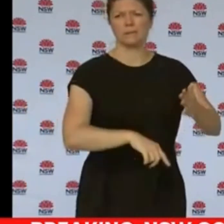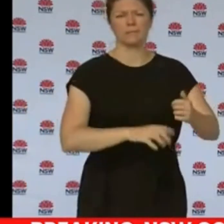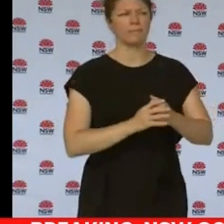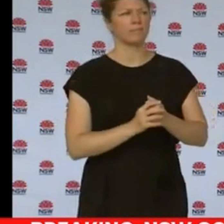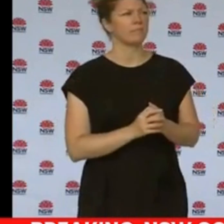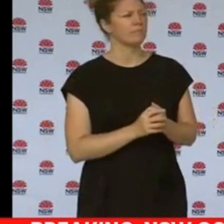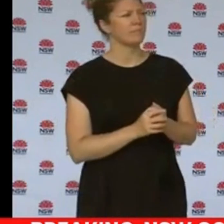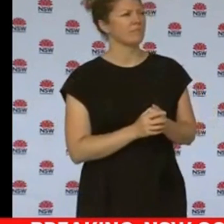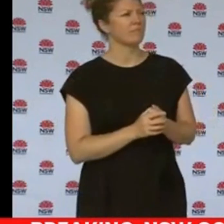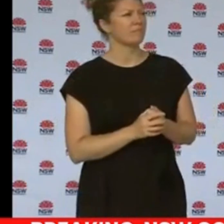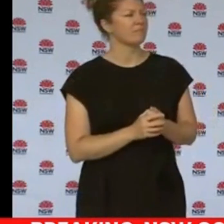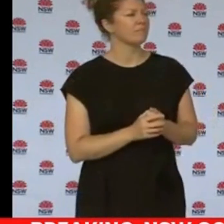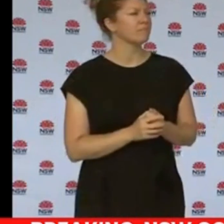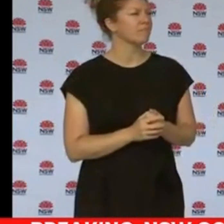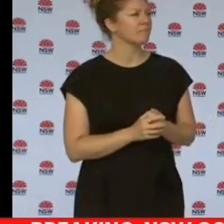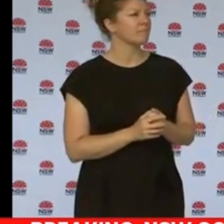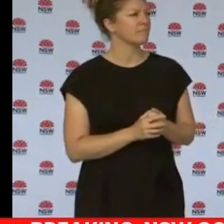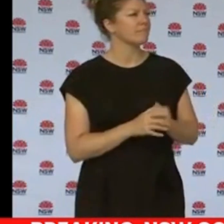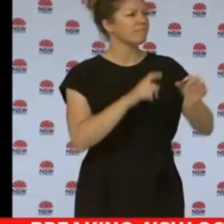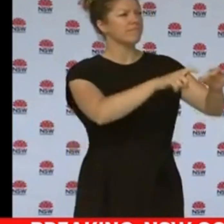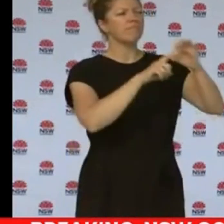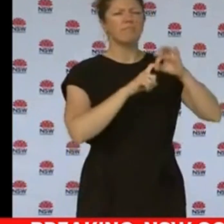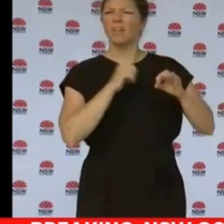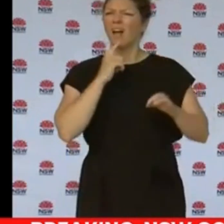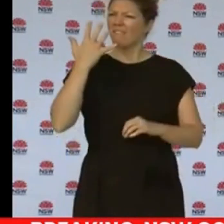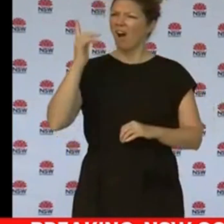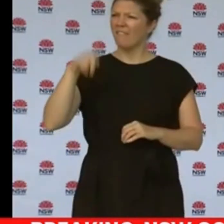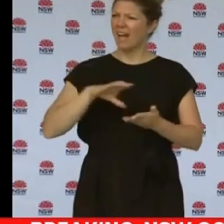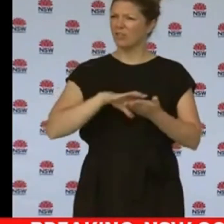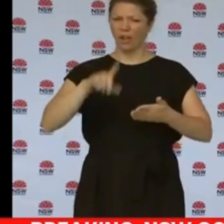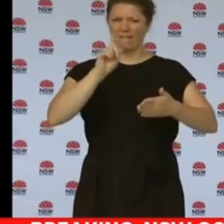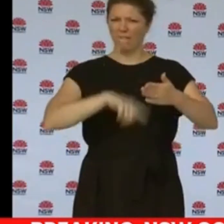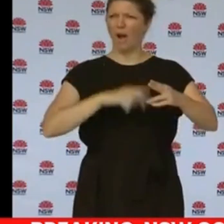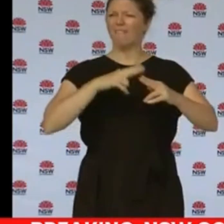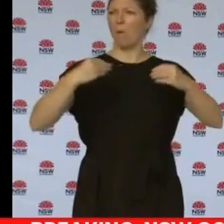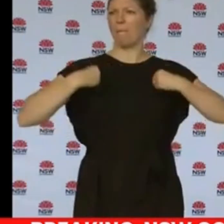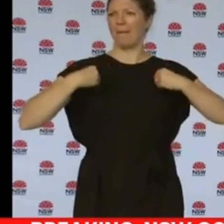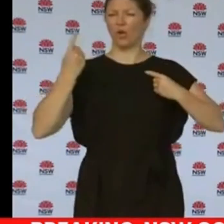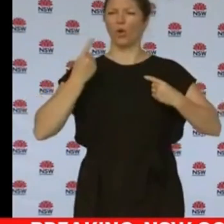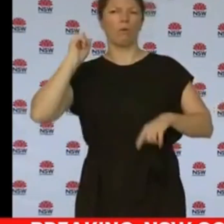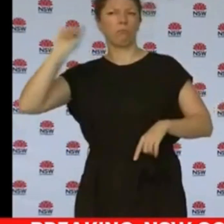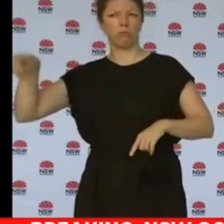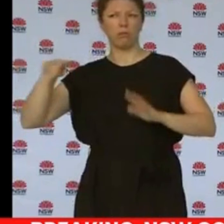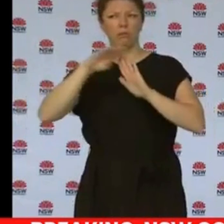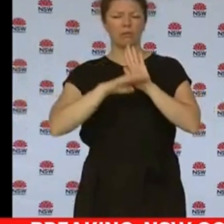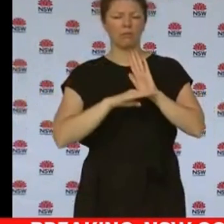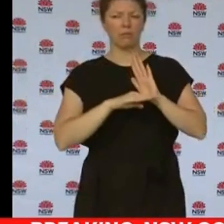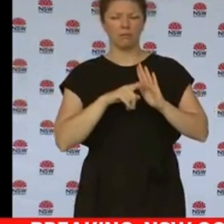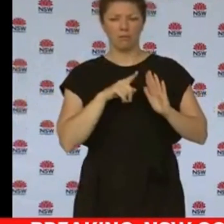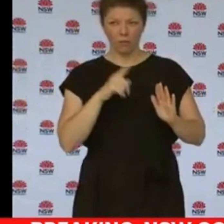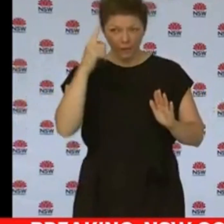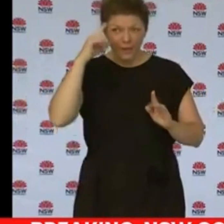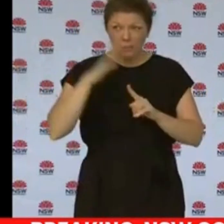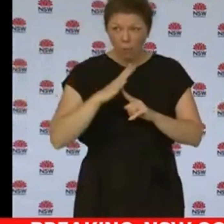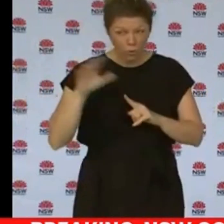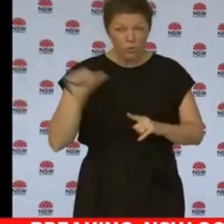that $5,000 fine for the first offence might need to be higher as a greater deterrent. Do you agree? Well, look, I